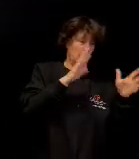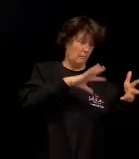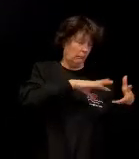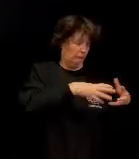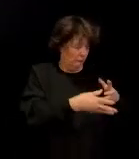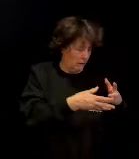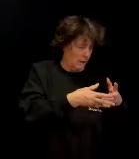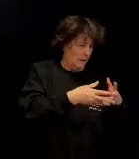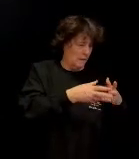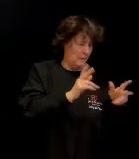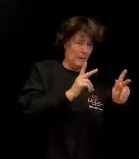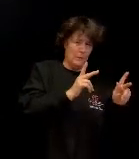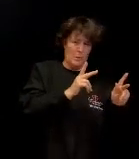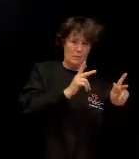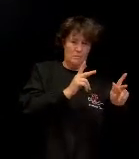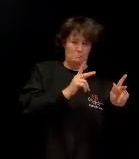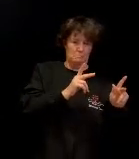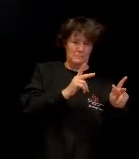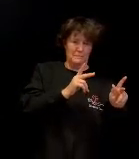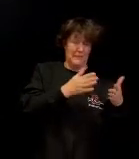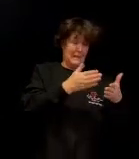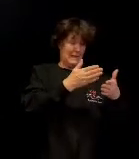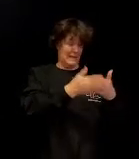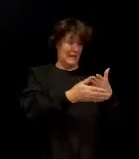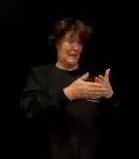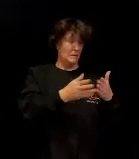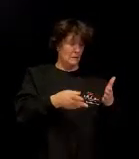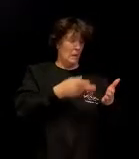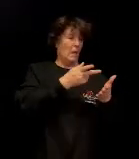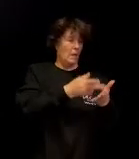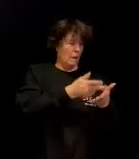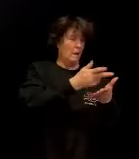ship there at the very end, coming to the shore, and